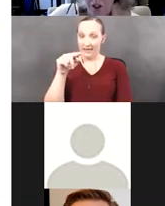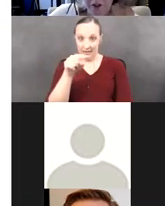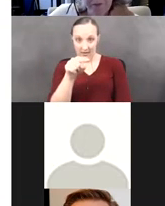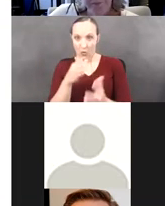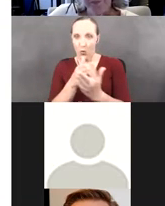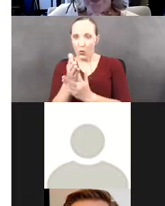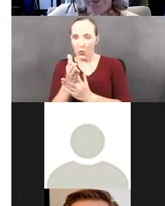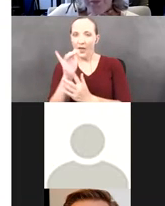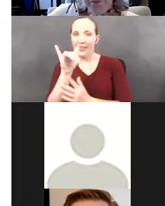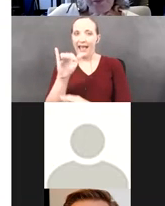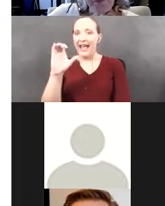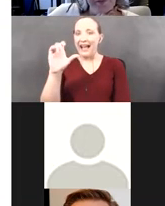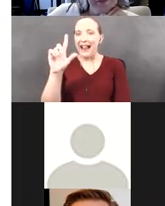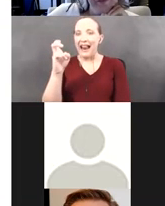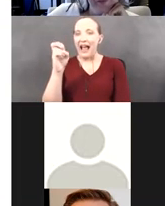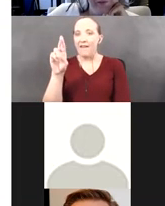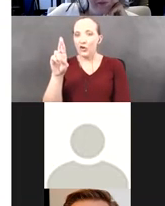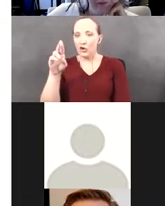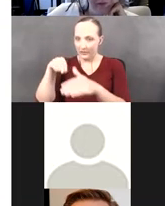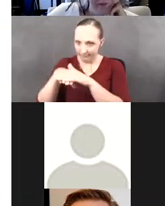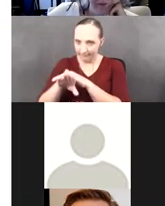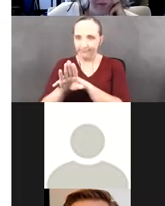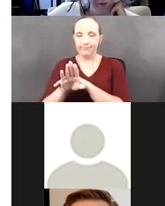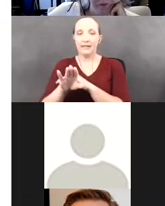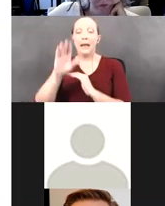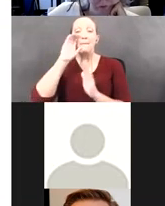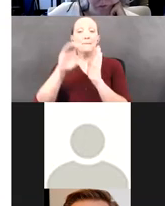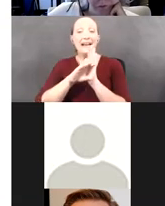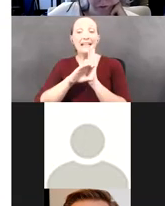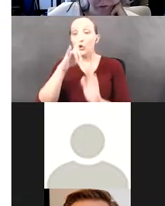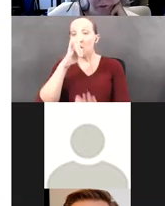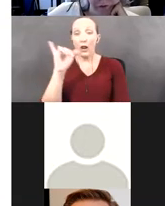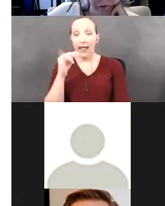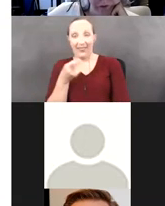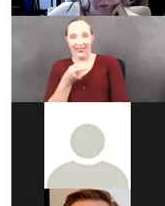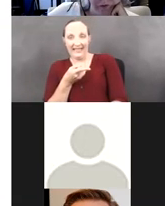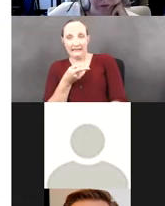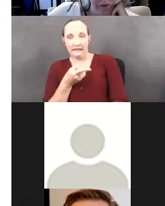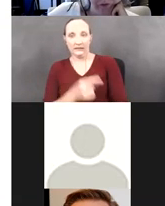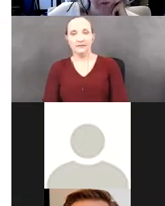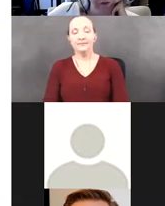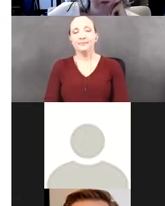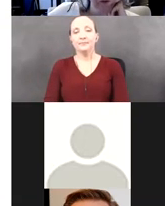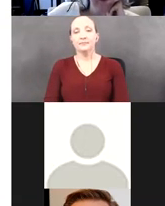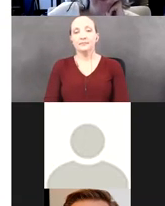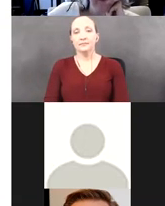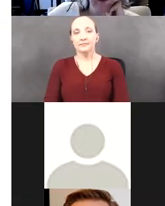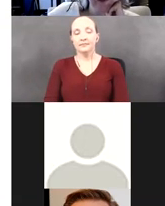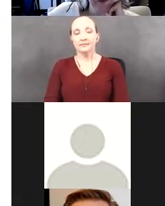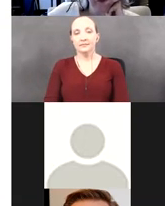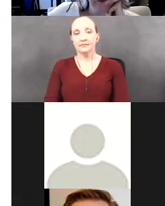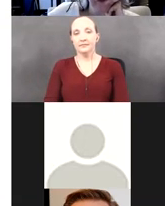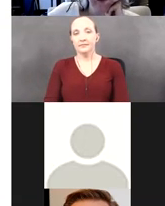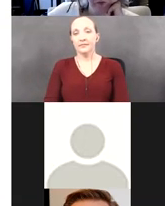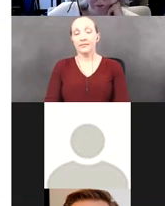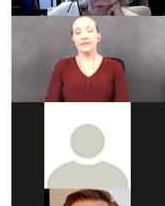through la the cuenta Clever de Seesaw portal. a través The del portal icon will Clever. look like El this icono parece así in Clever. en Clever.